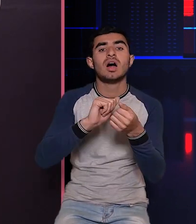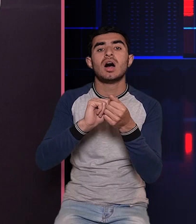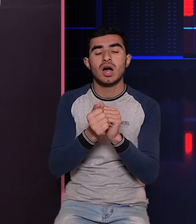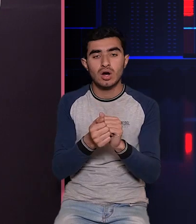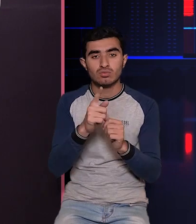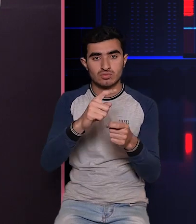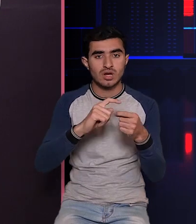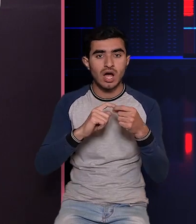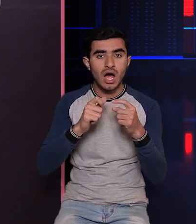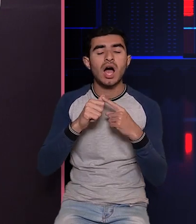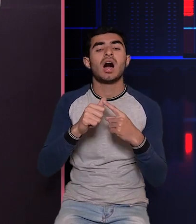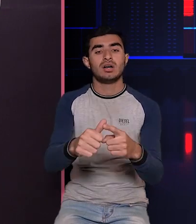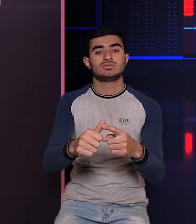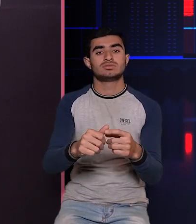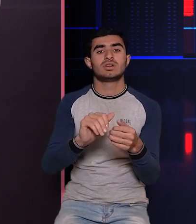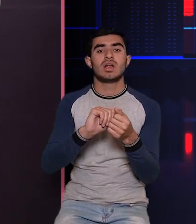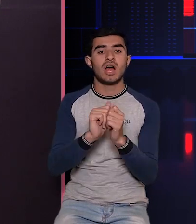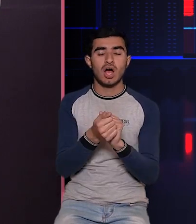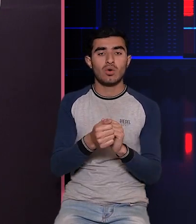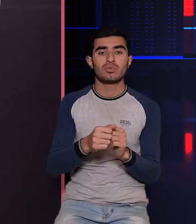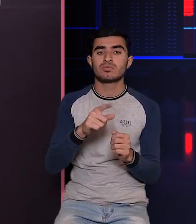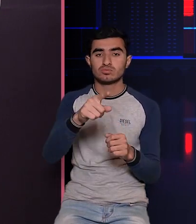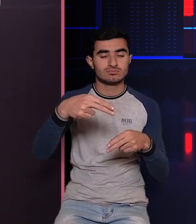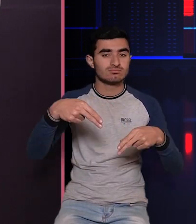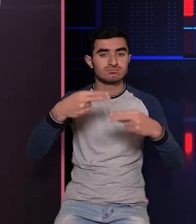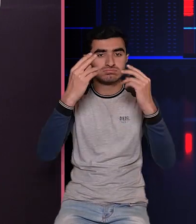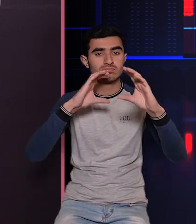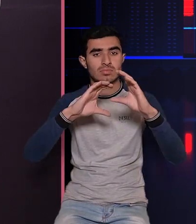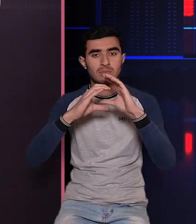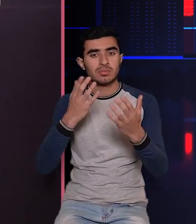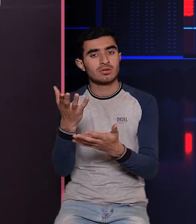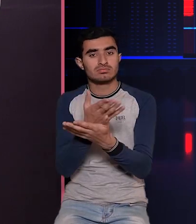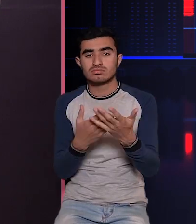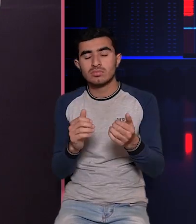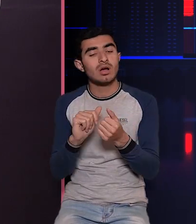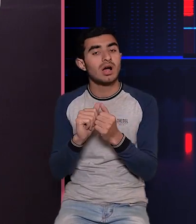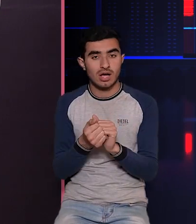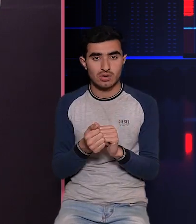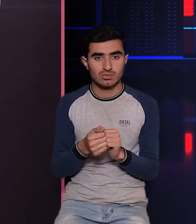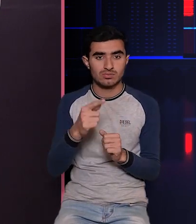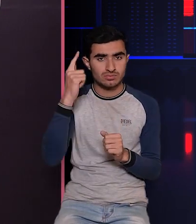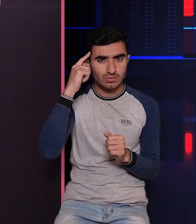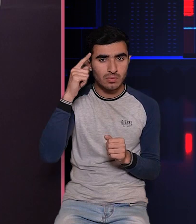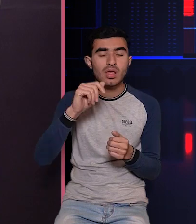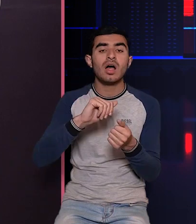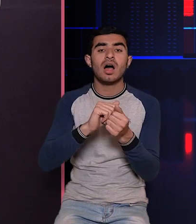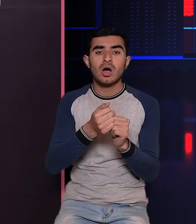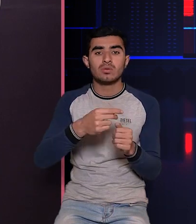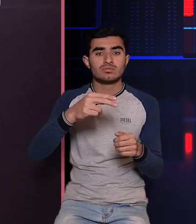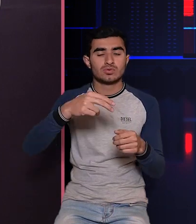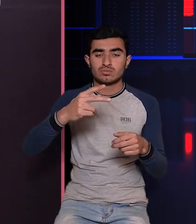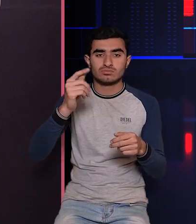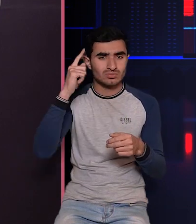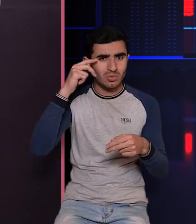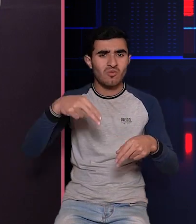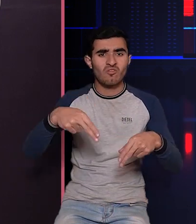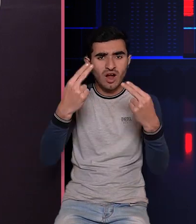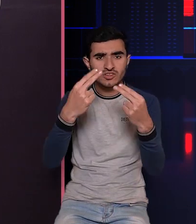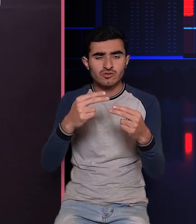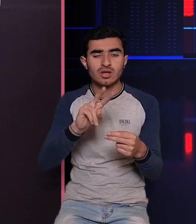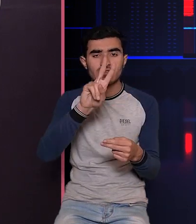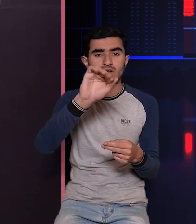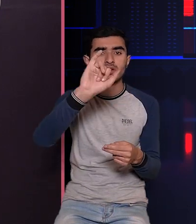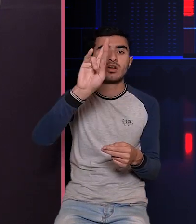to respond to now a virtual space. So now it's not, this virtual museum is not about object making